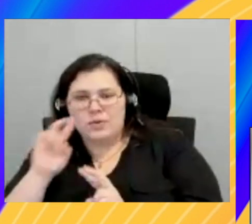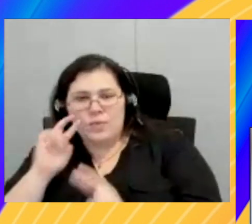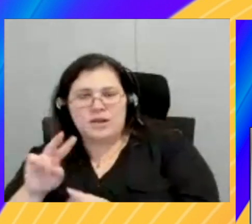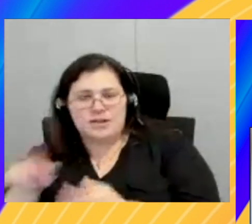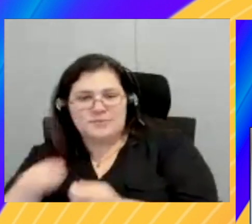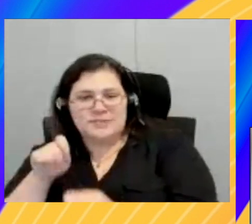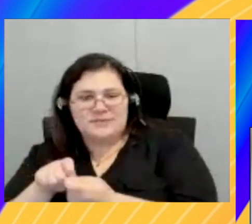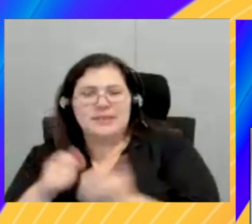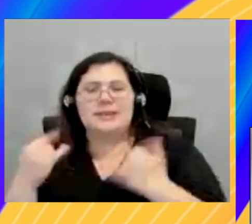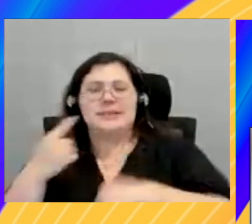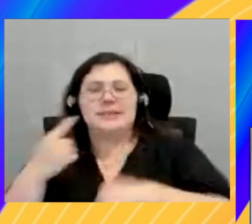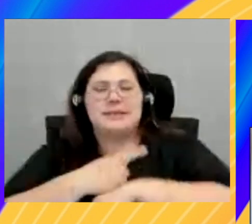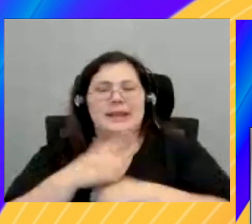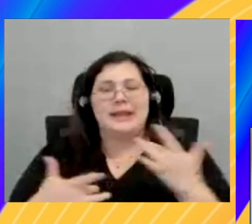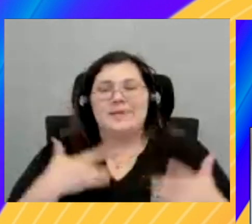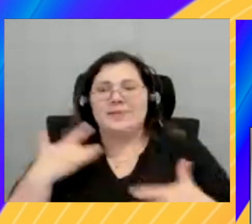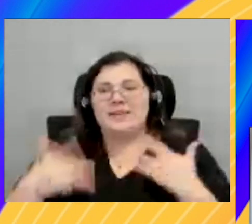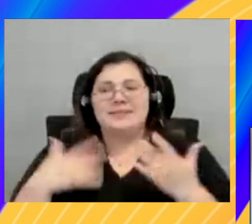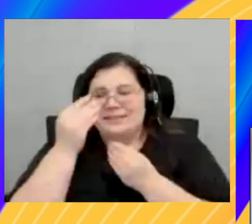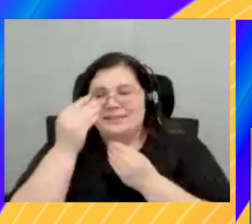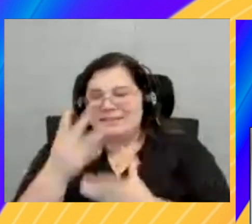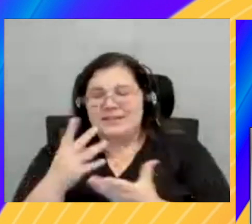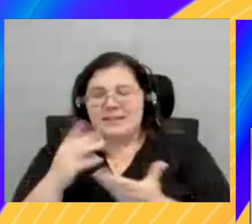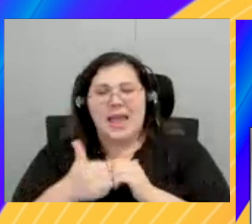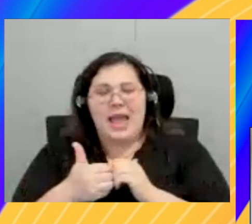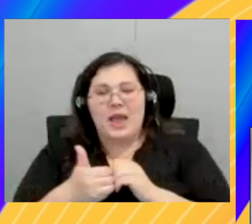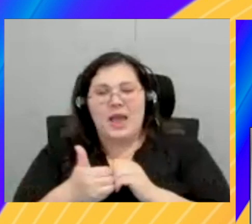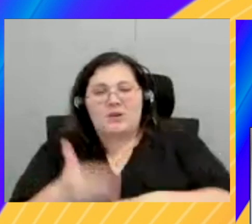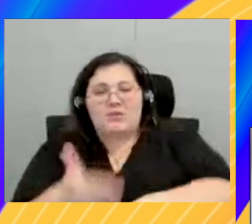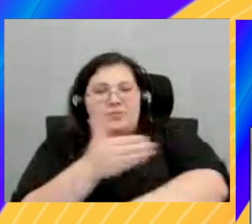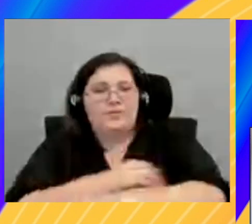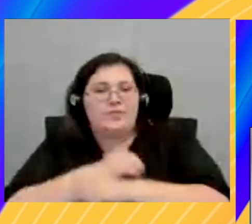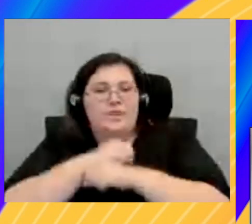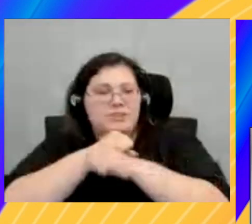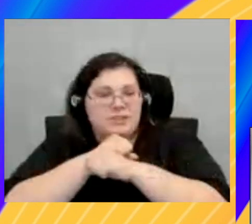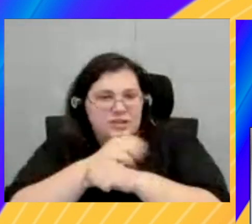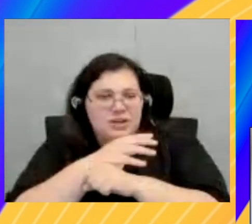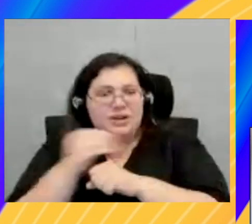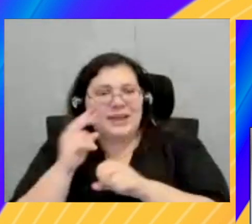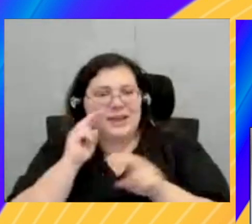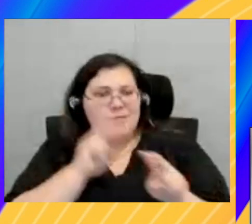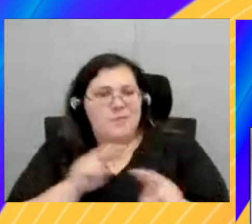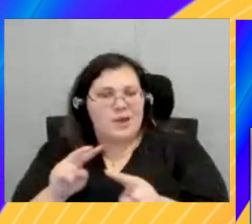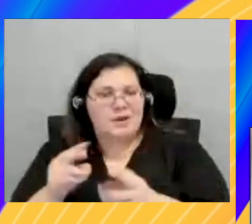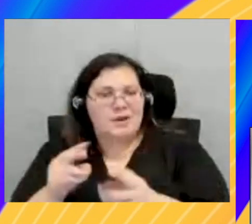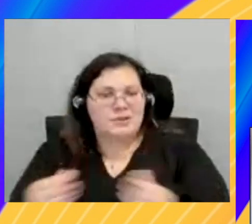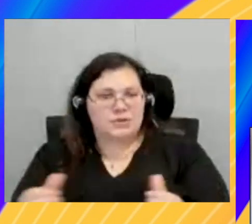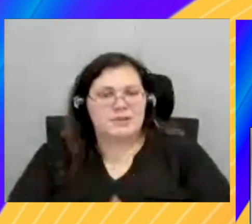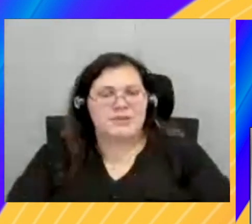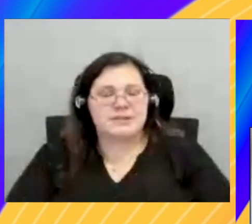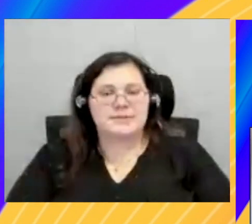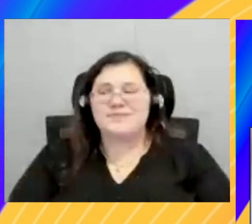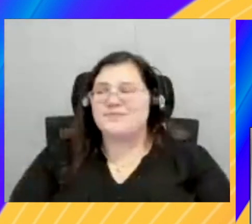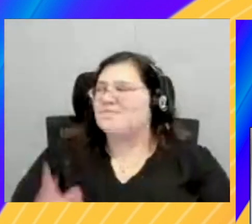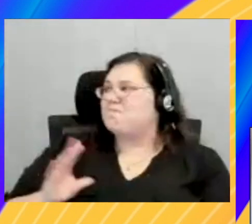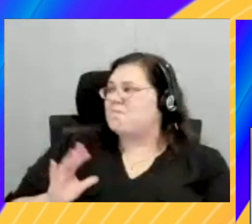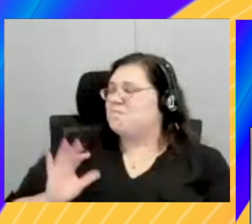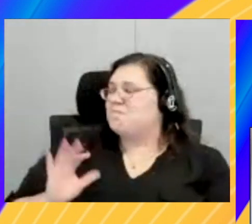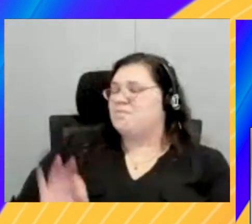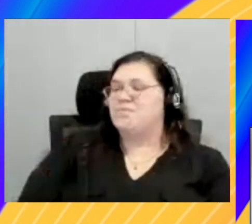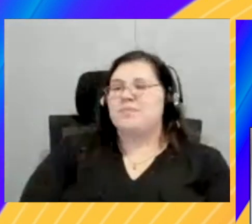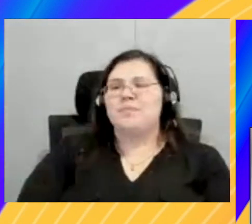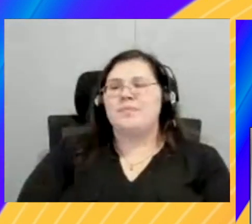how to improve your security posture with end to end monitoring solutions. Oh, cool. All right. Uh, how many people know